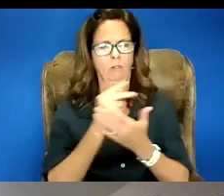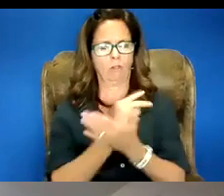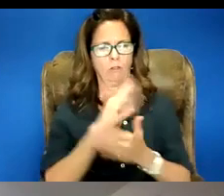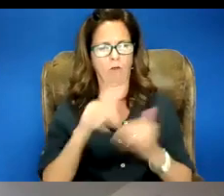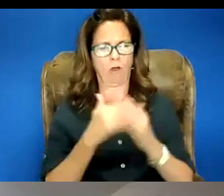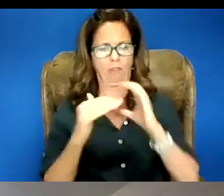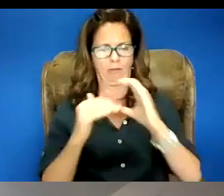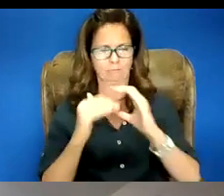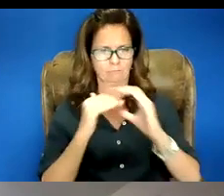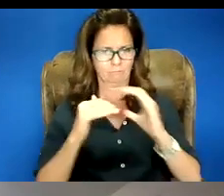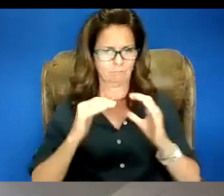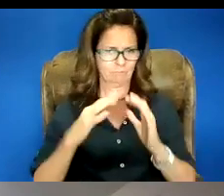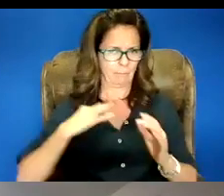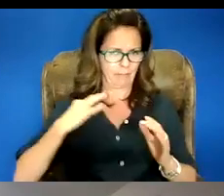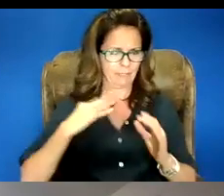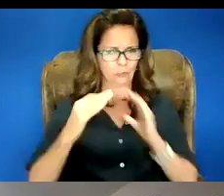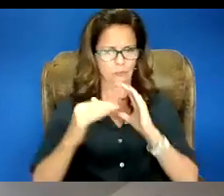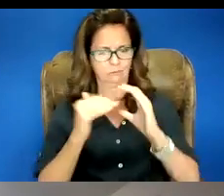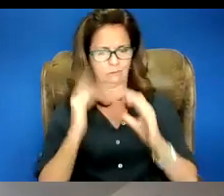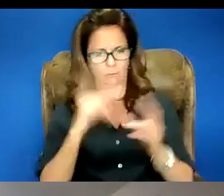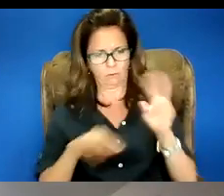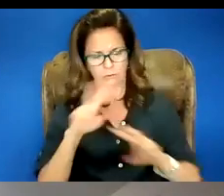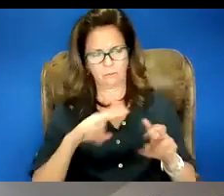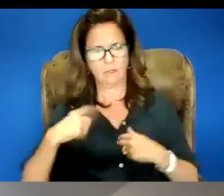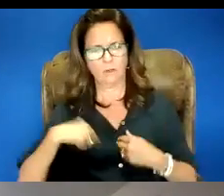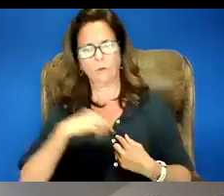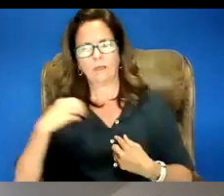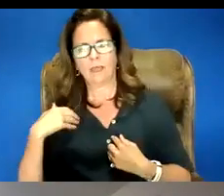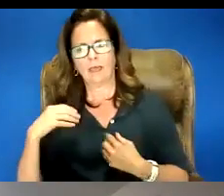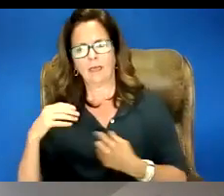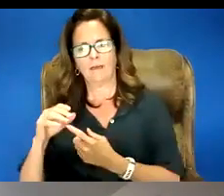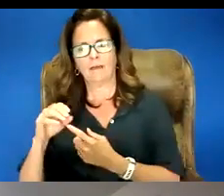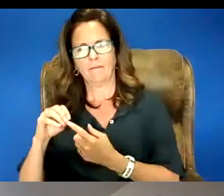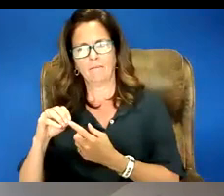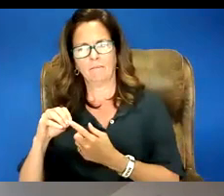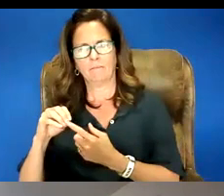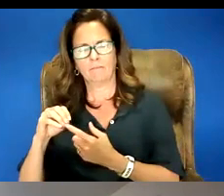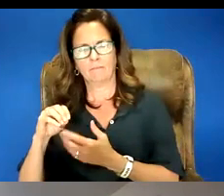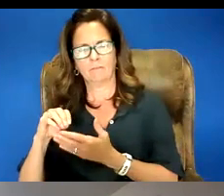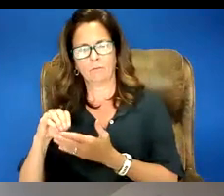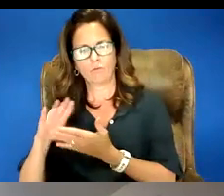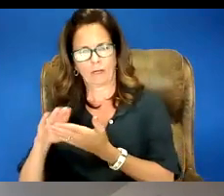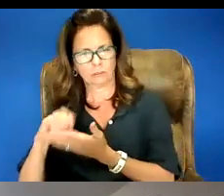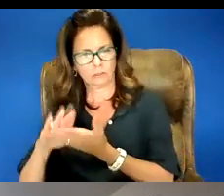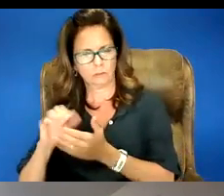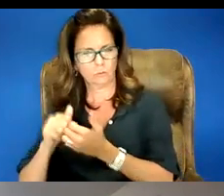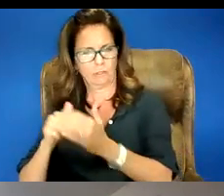we'll. I mean, we have the records of Kaiser and Cigna, so we might just look it up if we can.